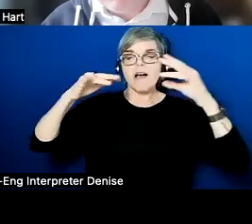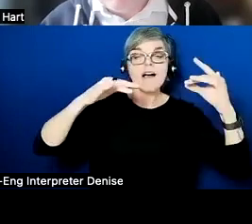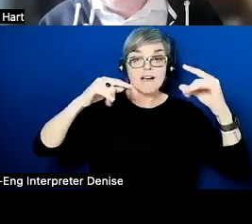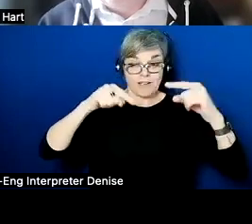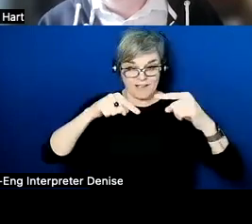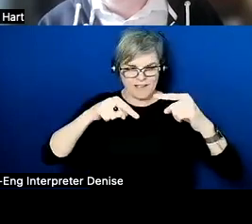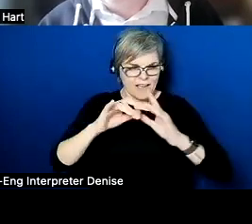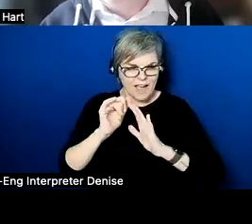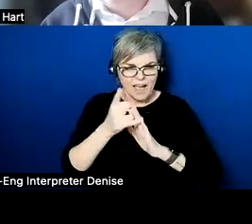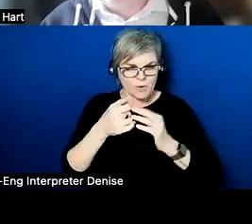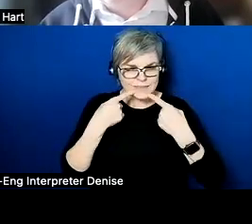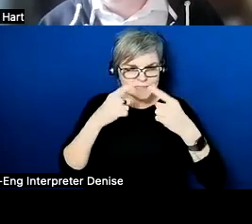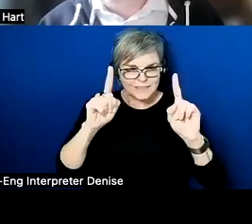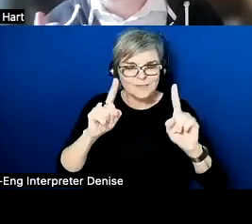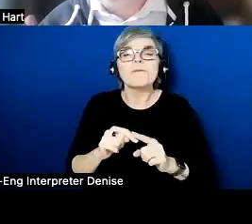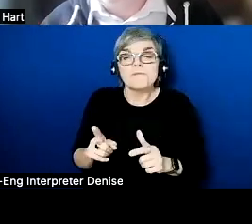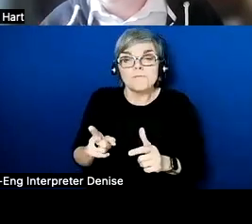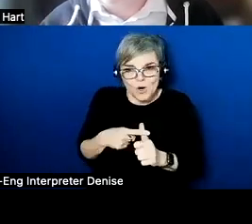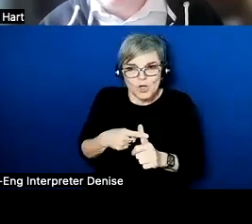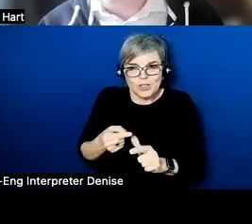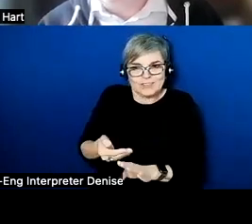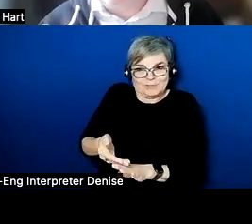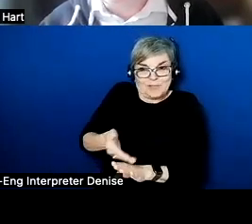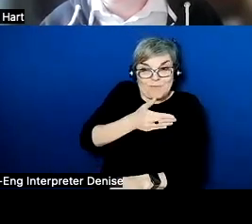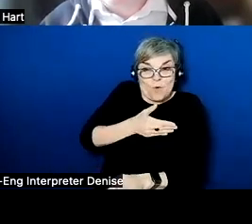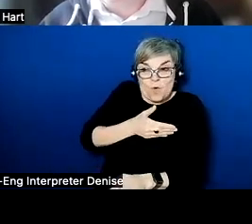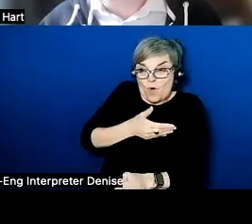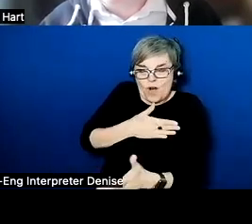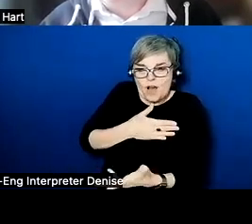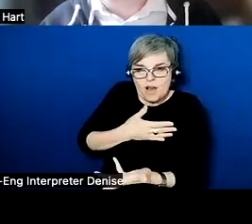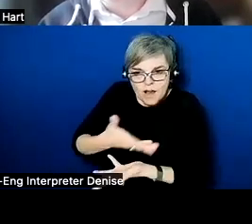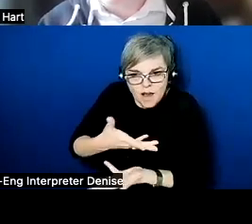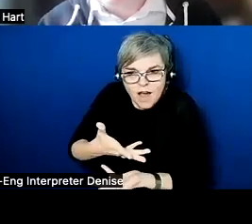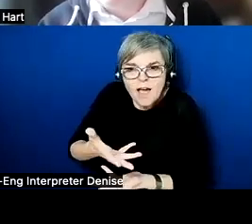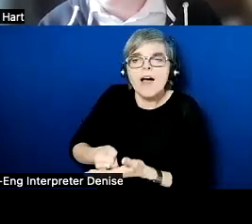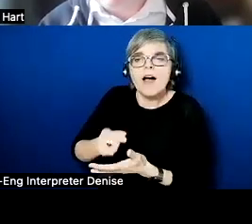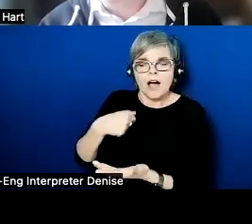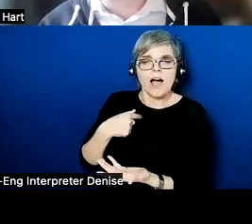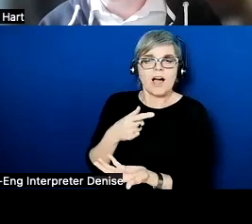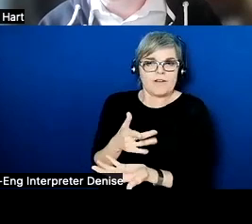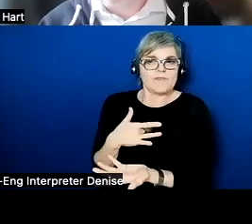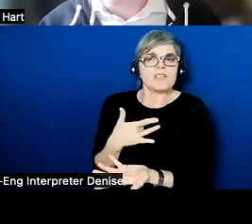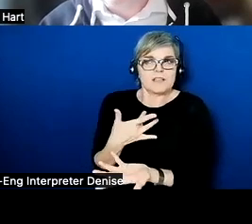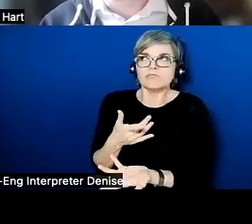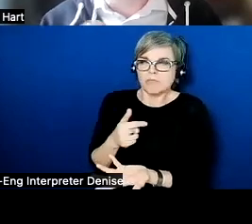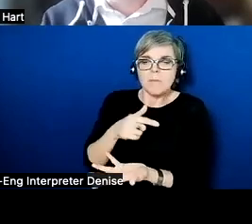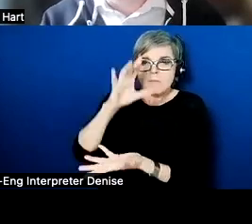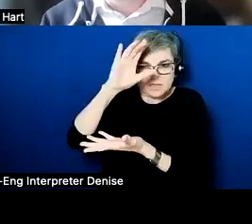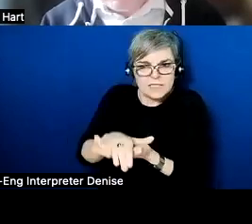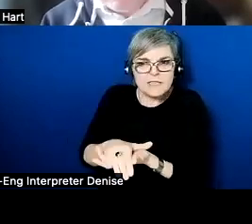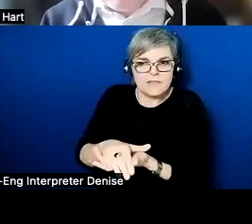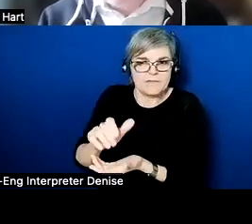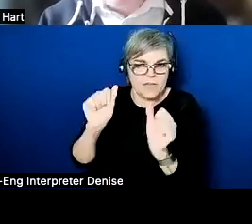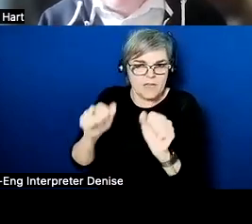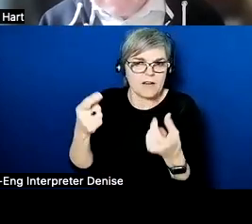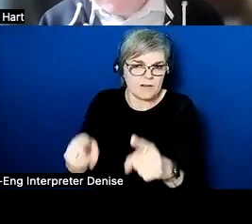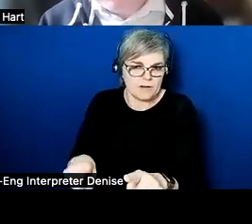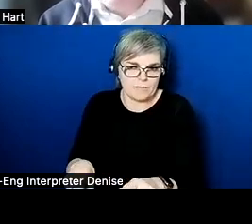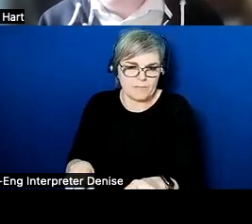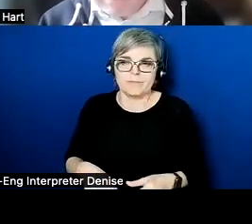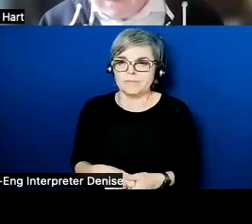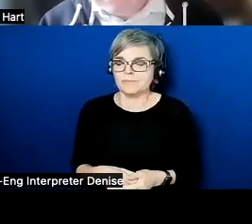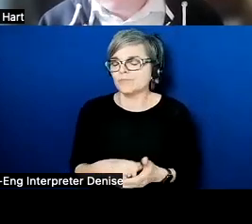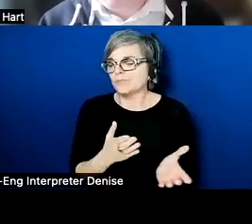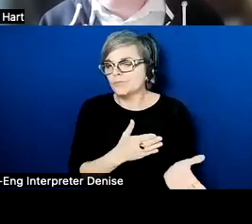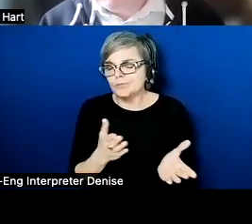notion when we're looking at analysing any videos or interactions or thinking about our connections